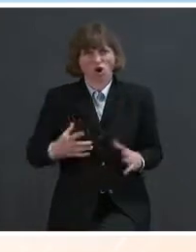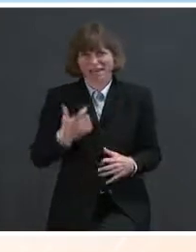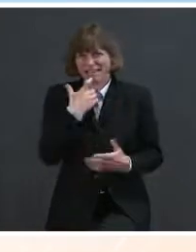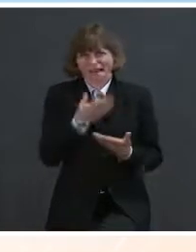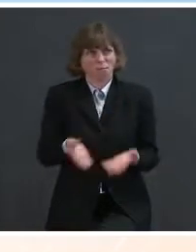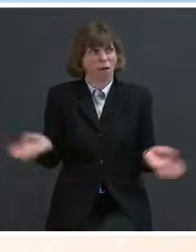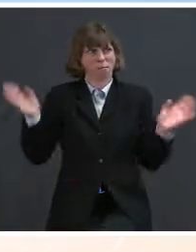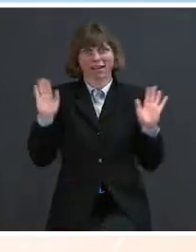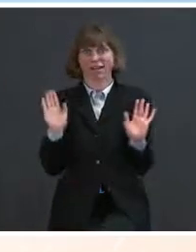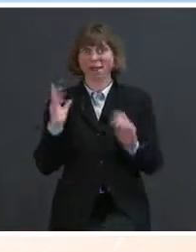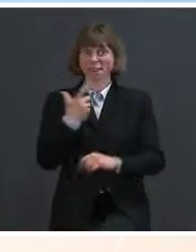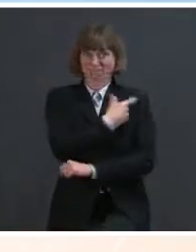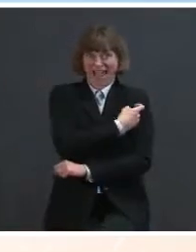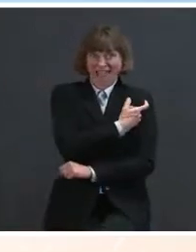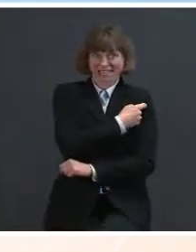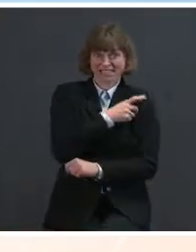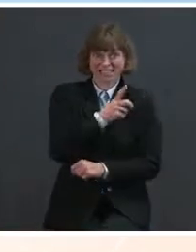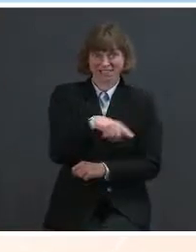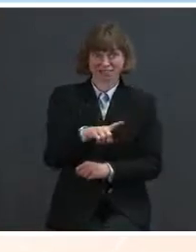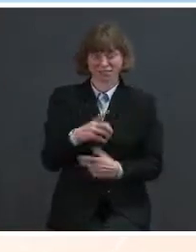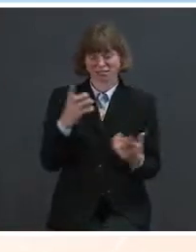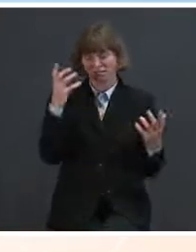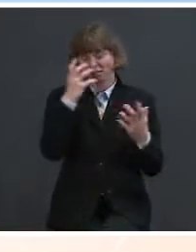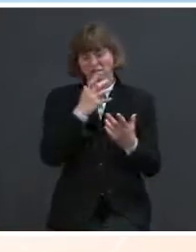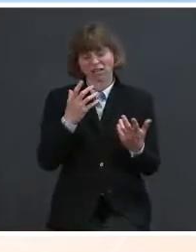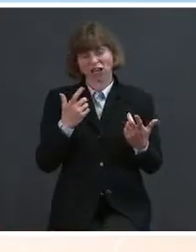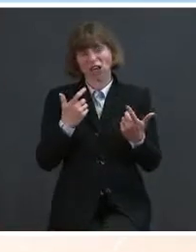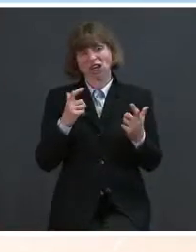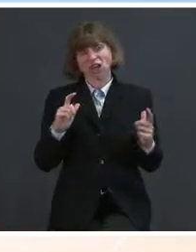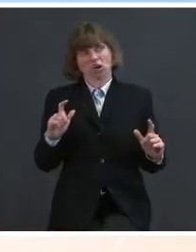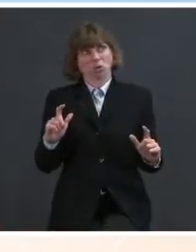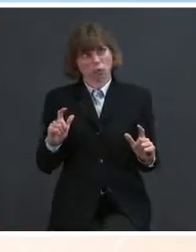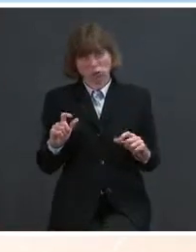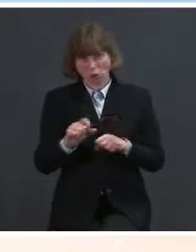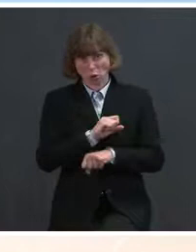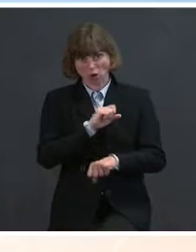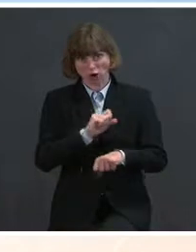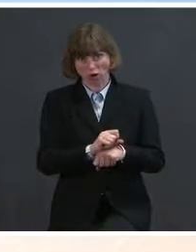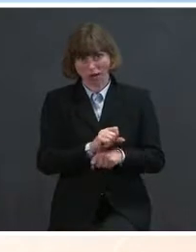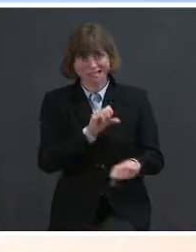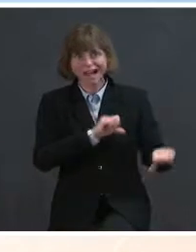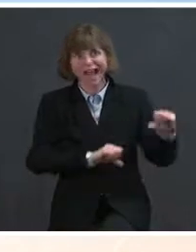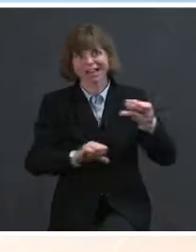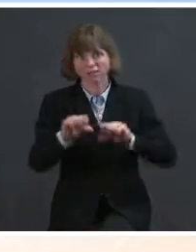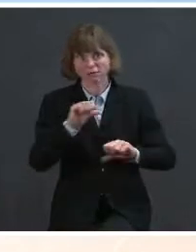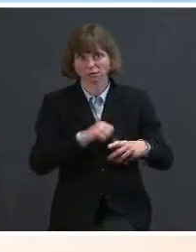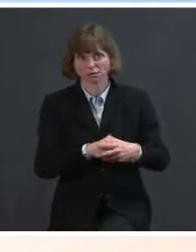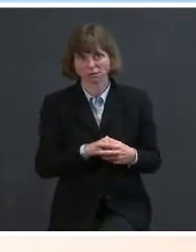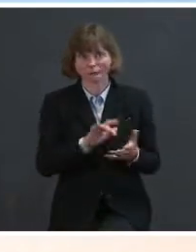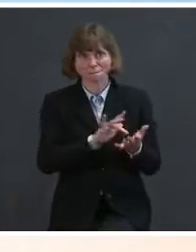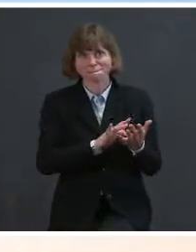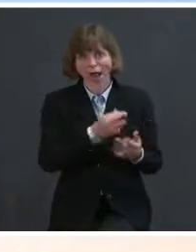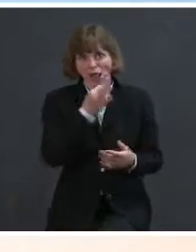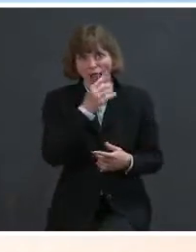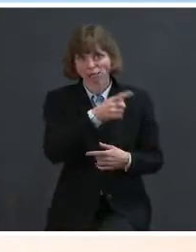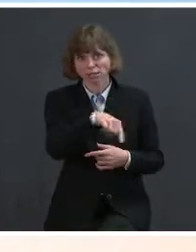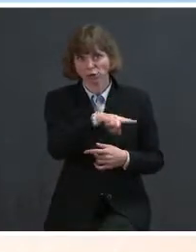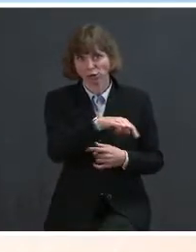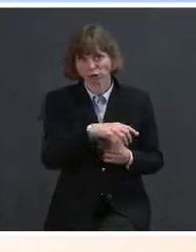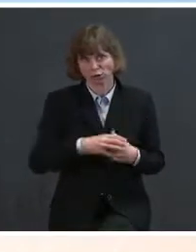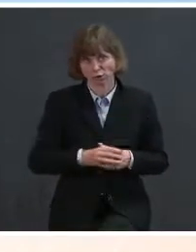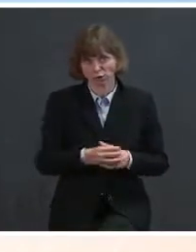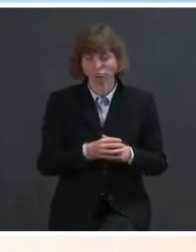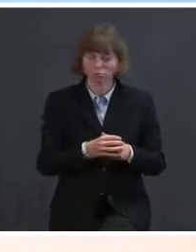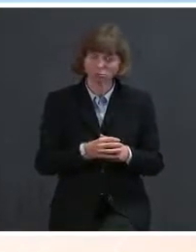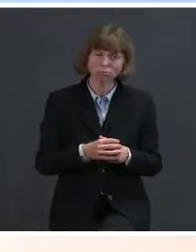these vaccines was a Herculean, incredible effort by science and by medical experts. And certainly